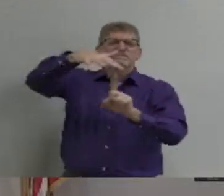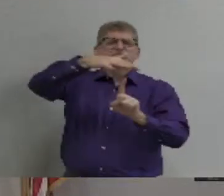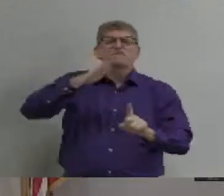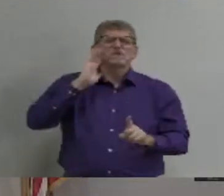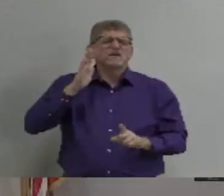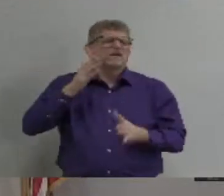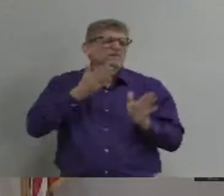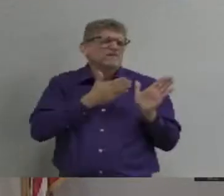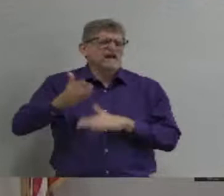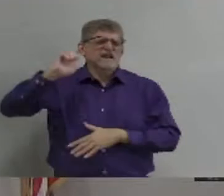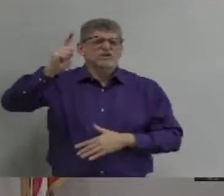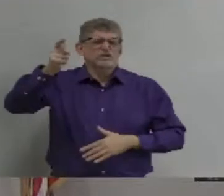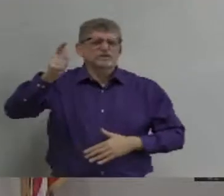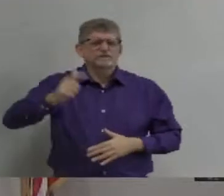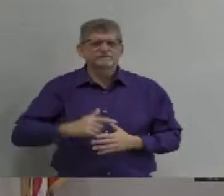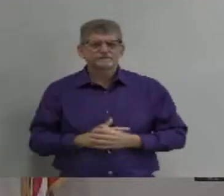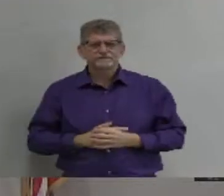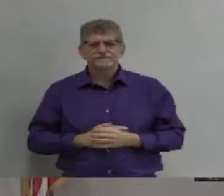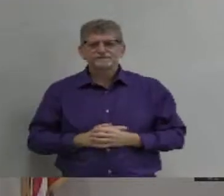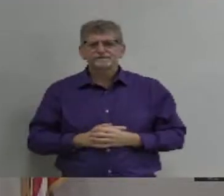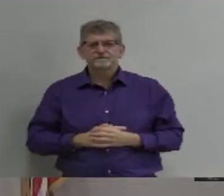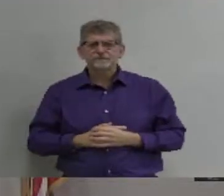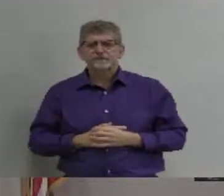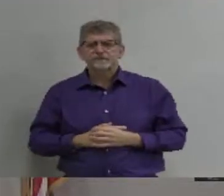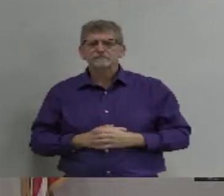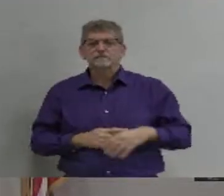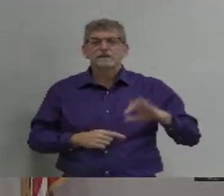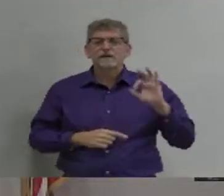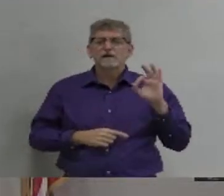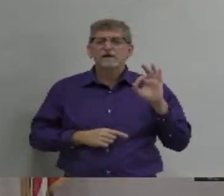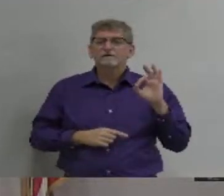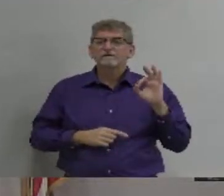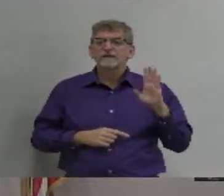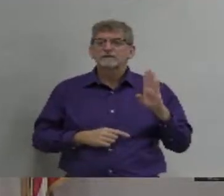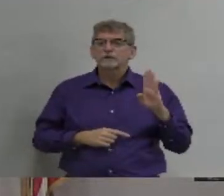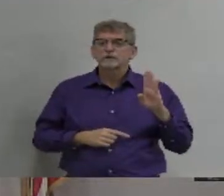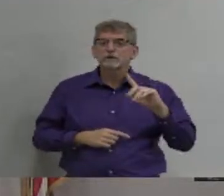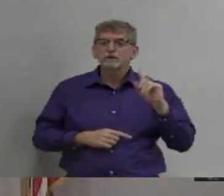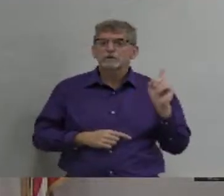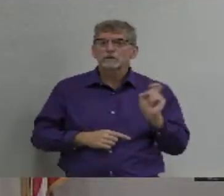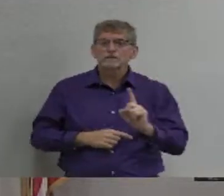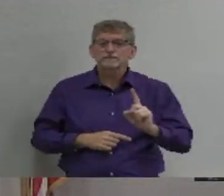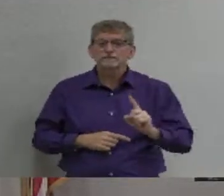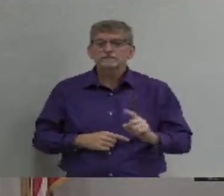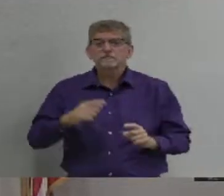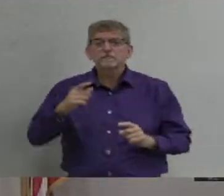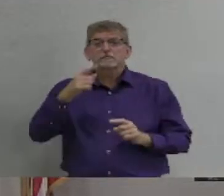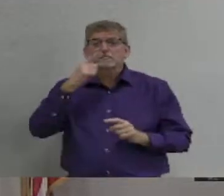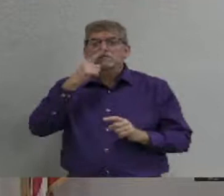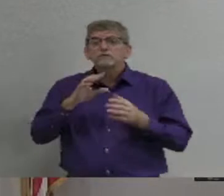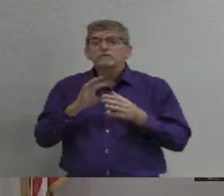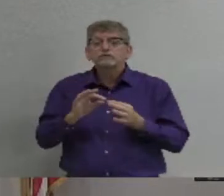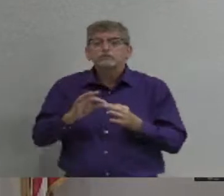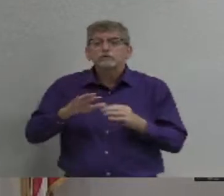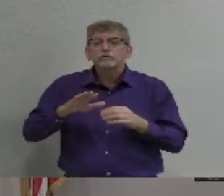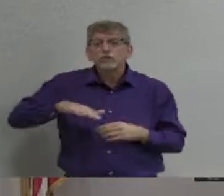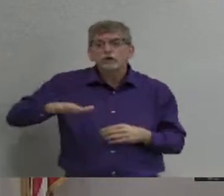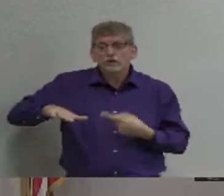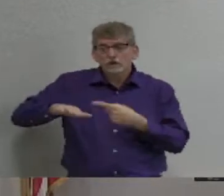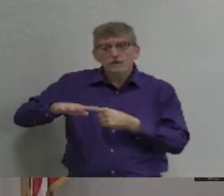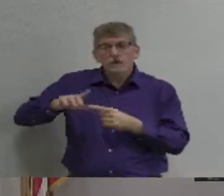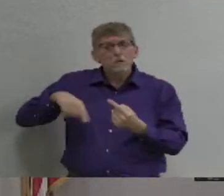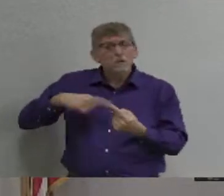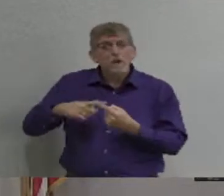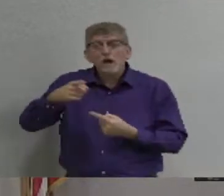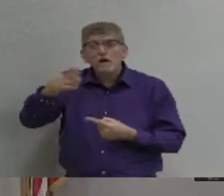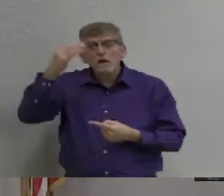Okay, so Facebook Live, question, what can you share about children getting vaccinated? If that is in the works, and when will we know more about